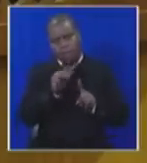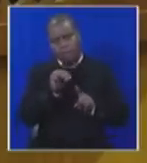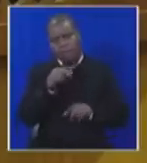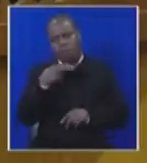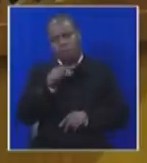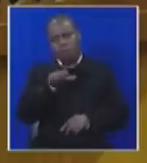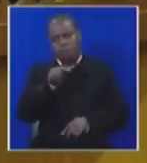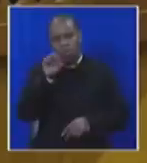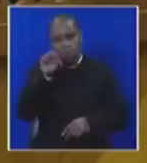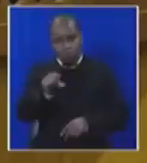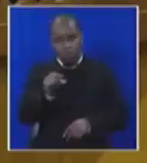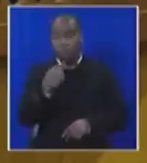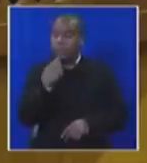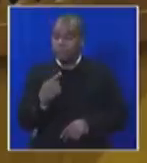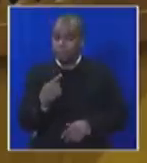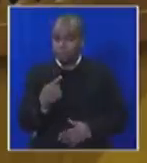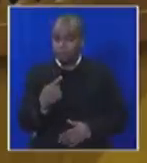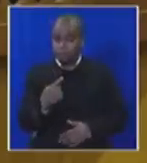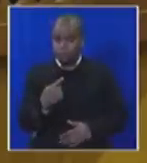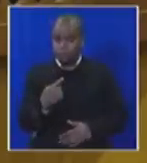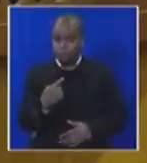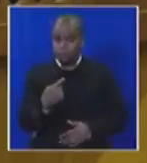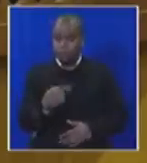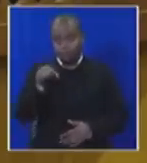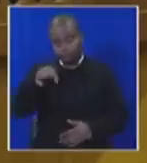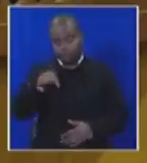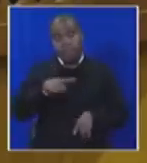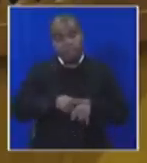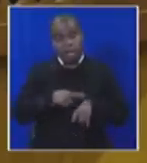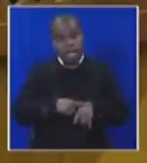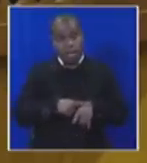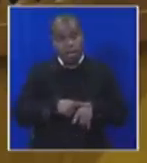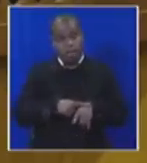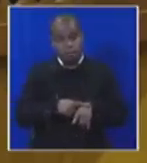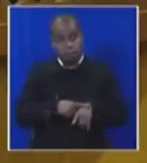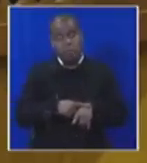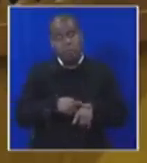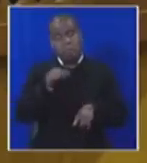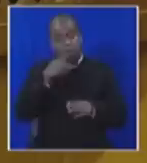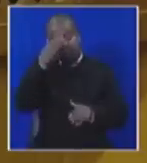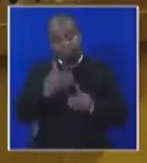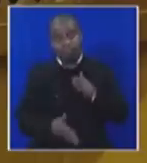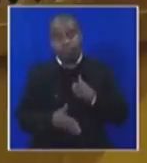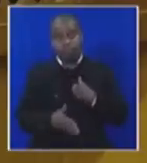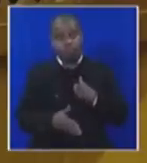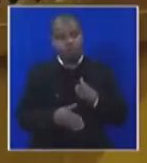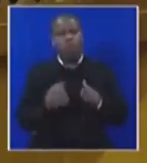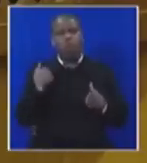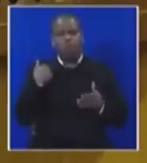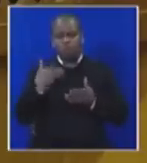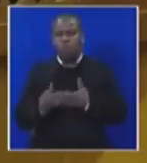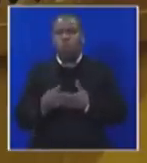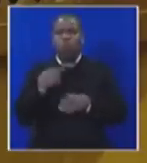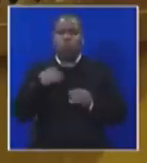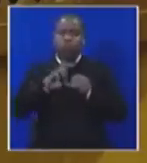to bed. And he said, and I quote, "It is high time to put an end to your sitting in this place, where you have dishonored by the contempt of